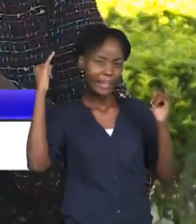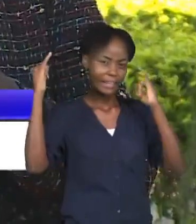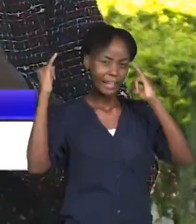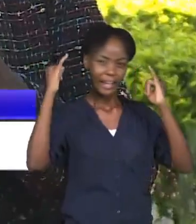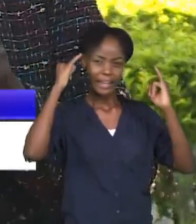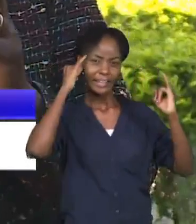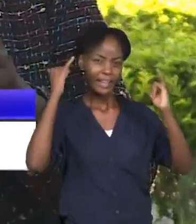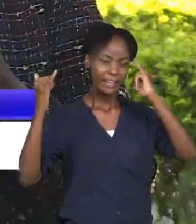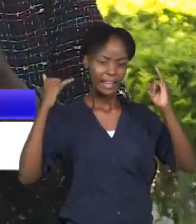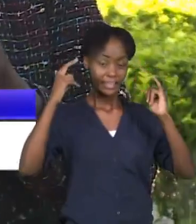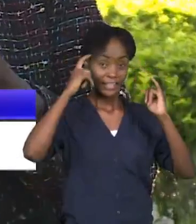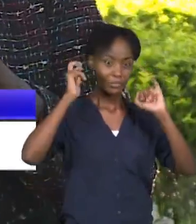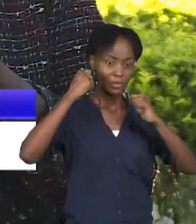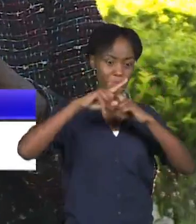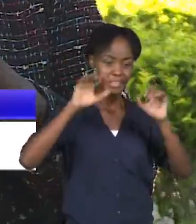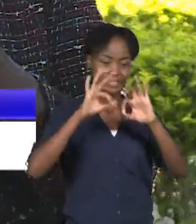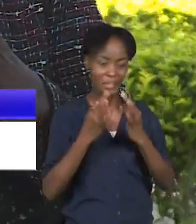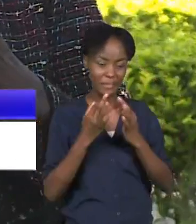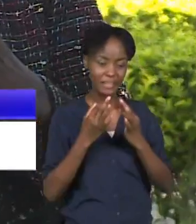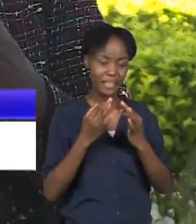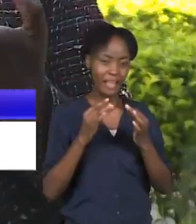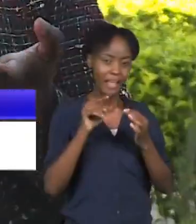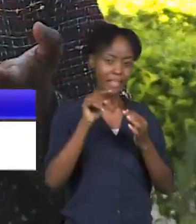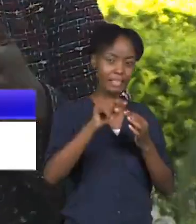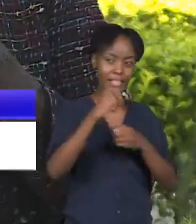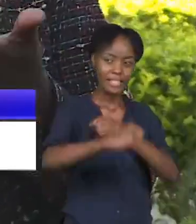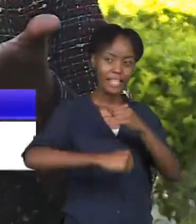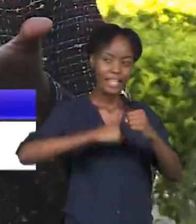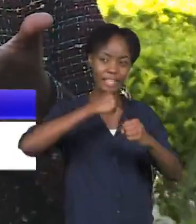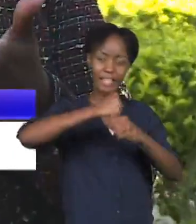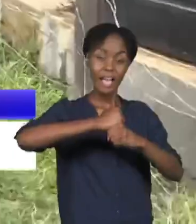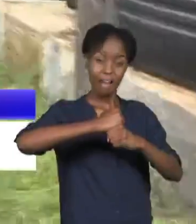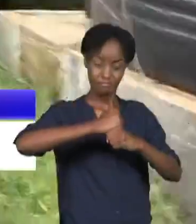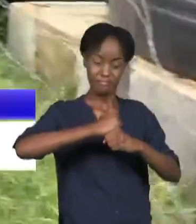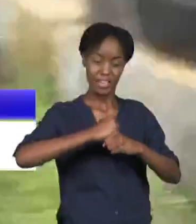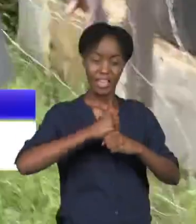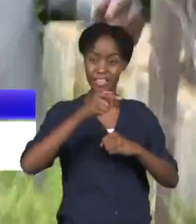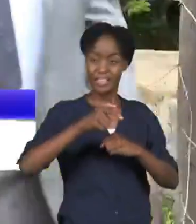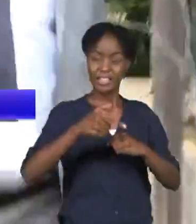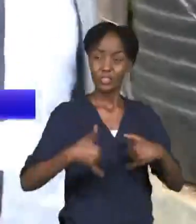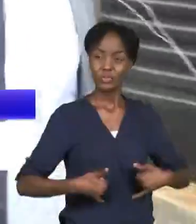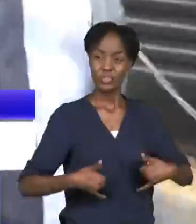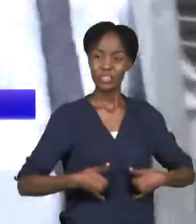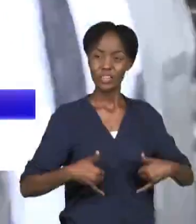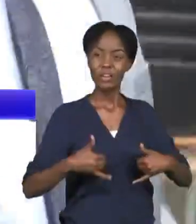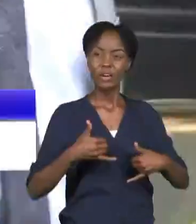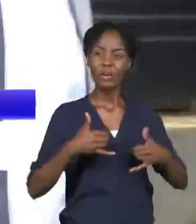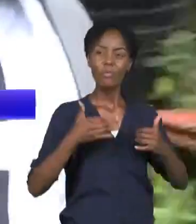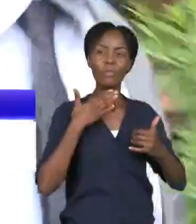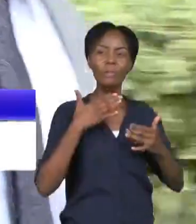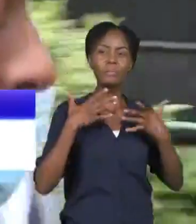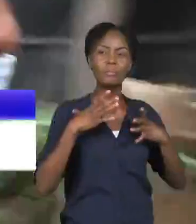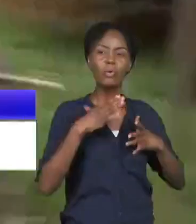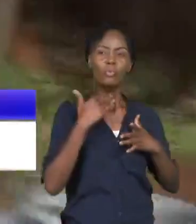work. And because that age is an age that they want to be identified, to be seen, they want to do something that will make them to be